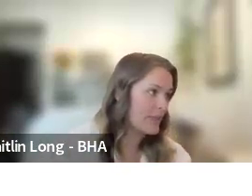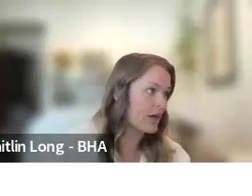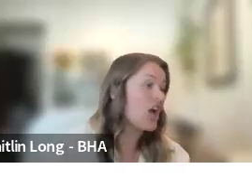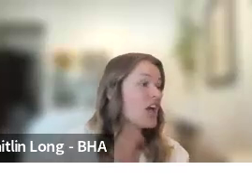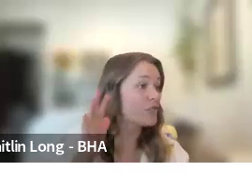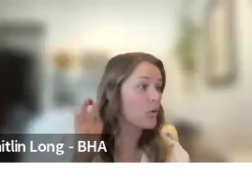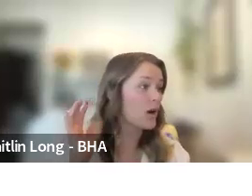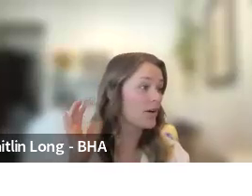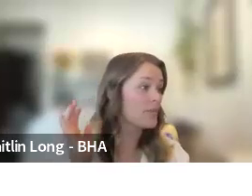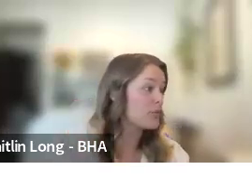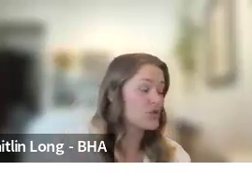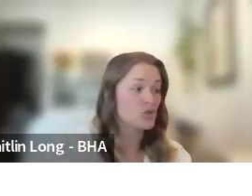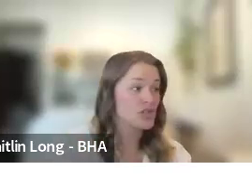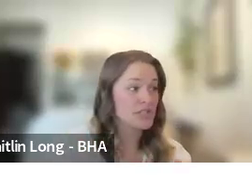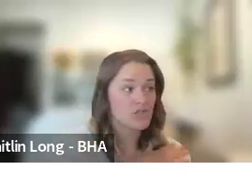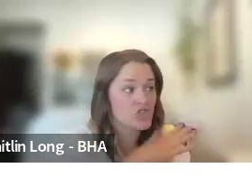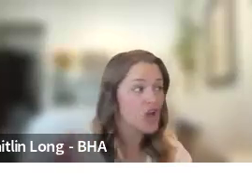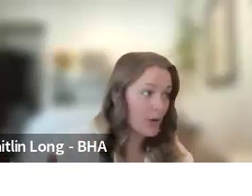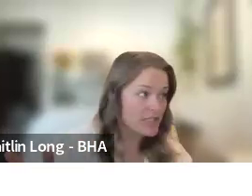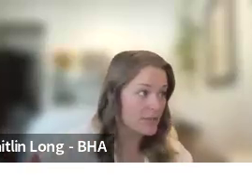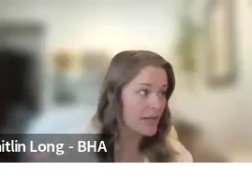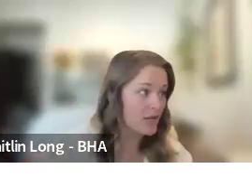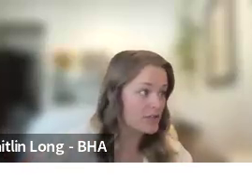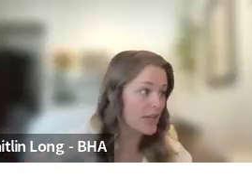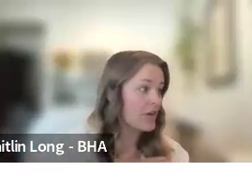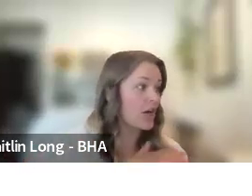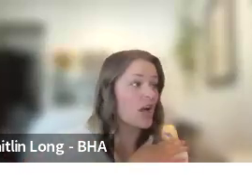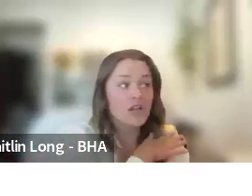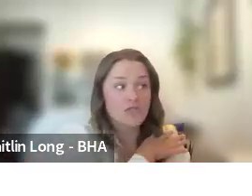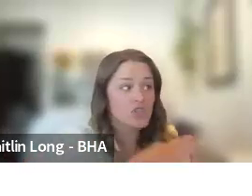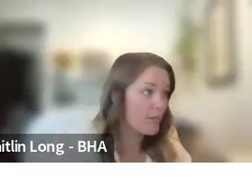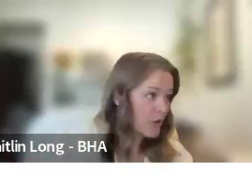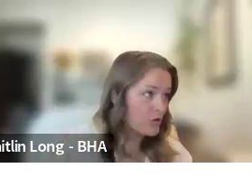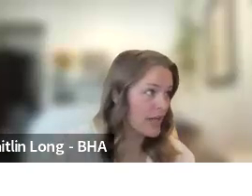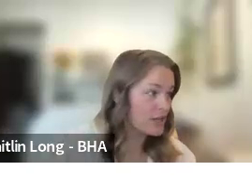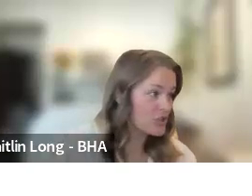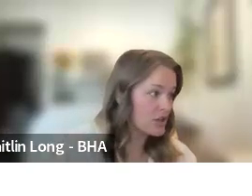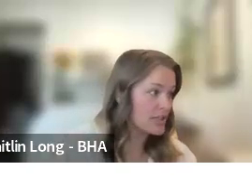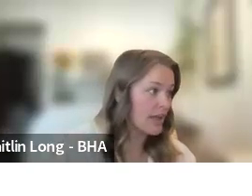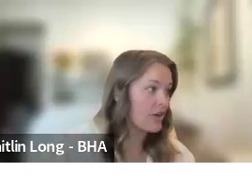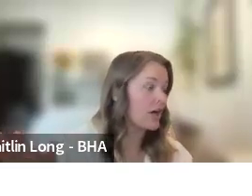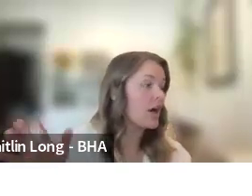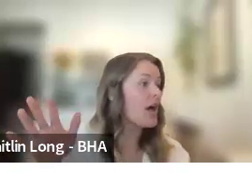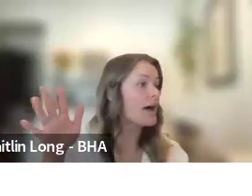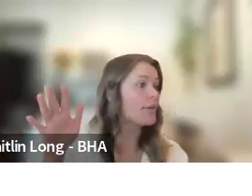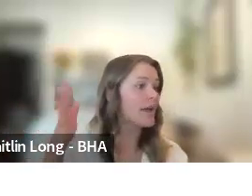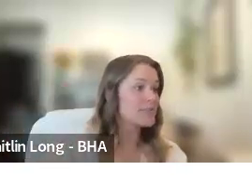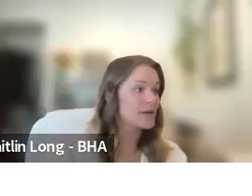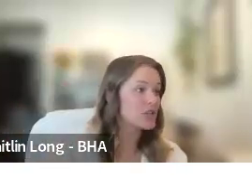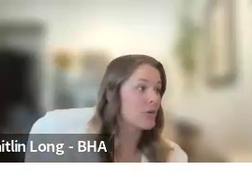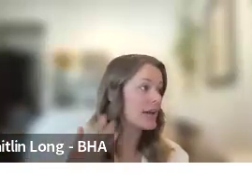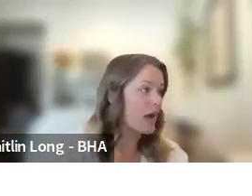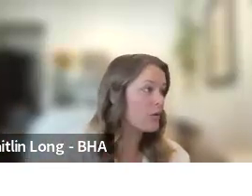put that in there for members who just stop participating altogether, stop communications altogether.